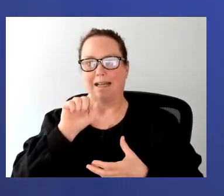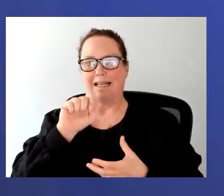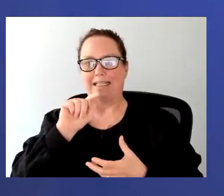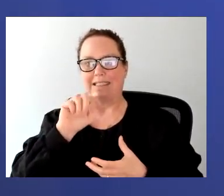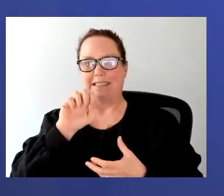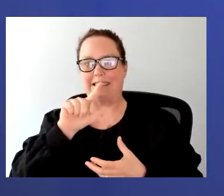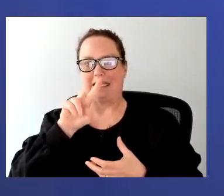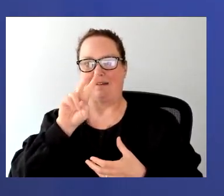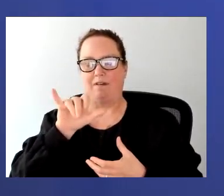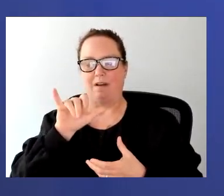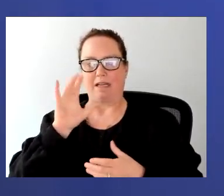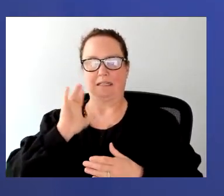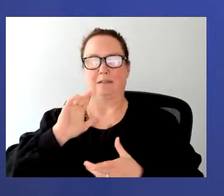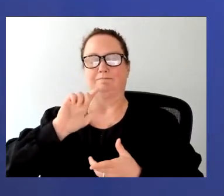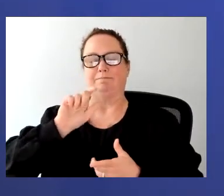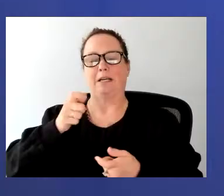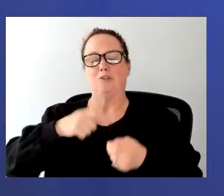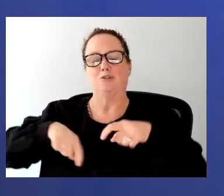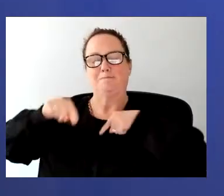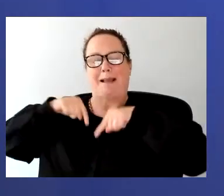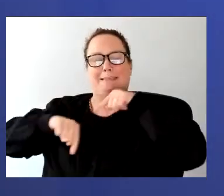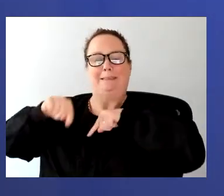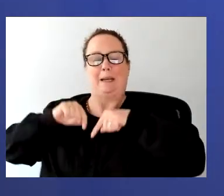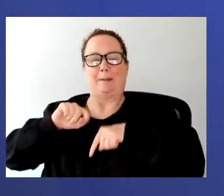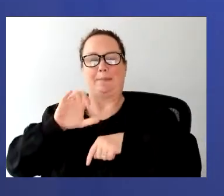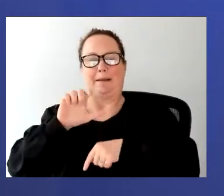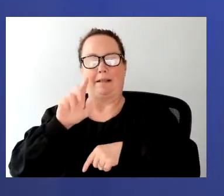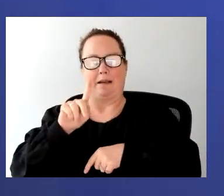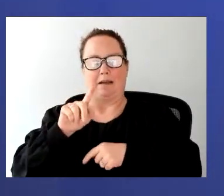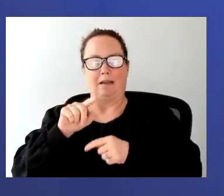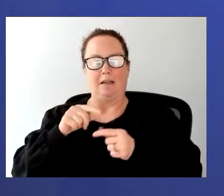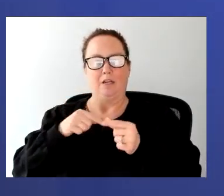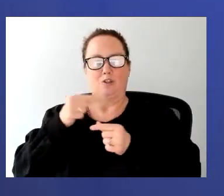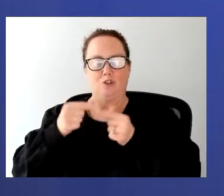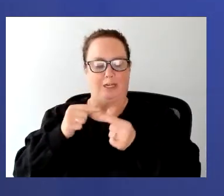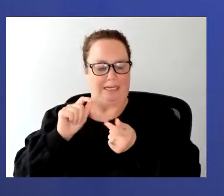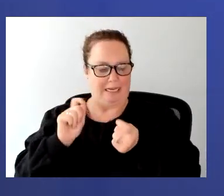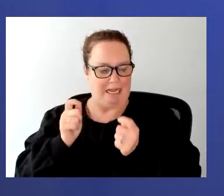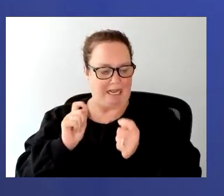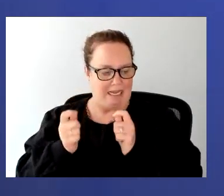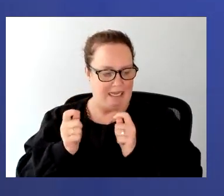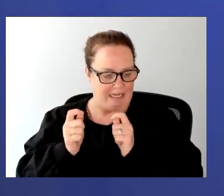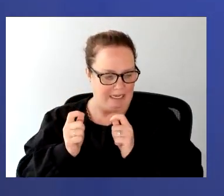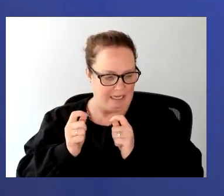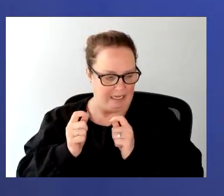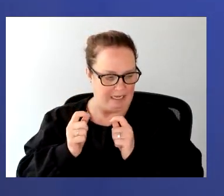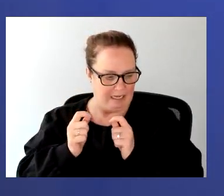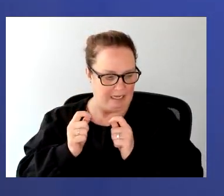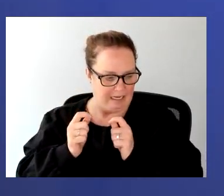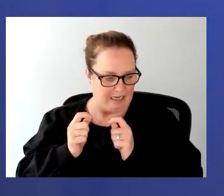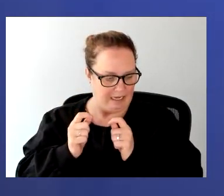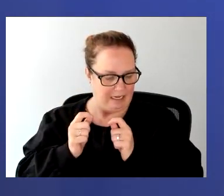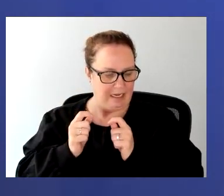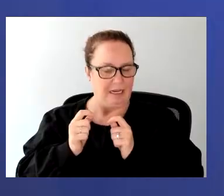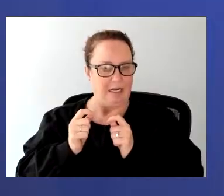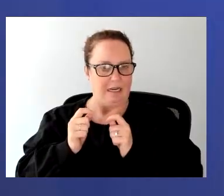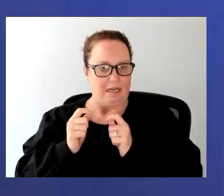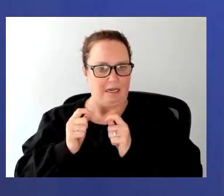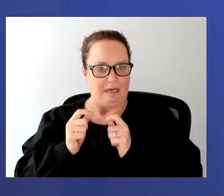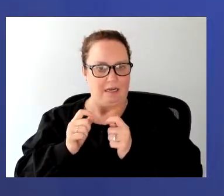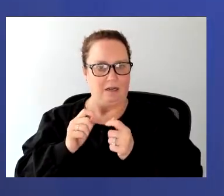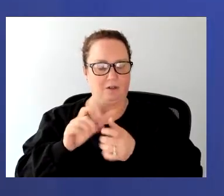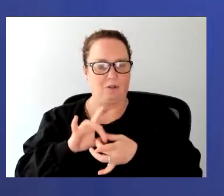turn back the clock. They use gene editing to make small cuts on the DNA to release